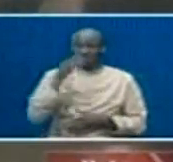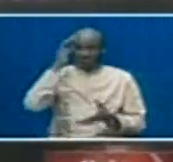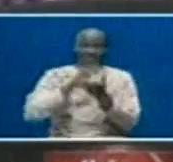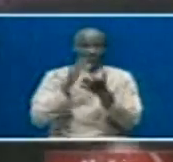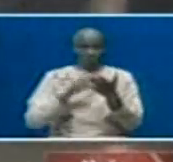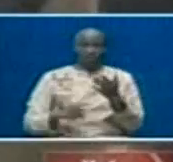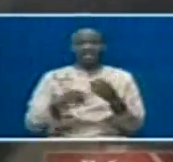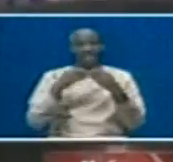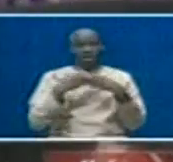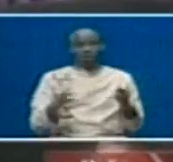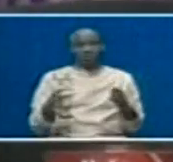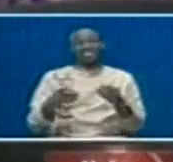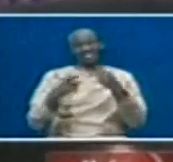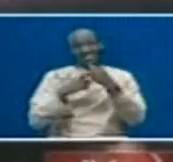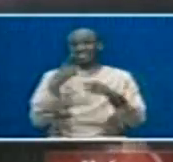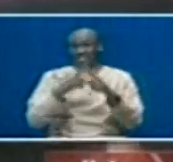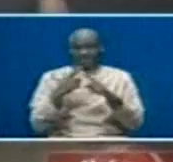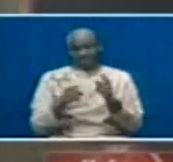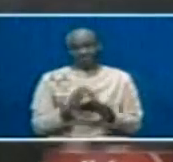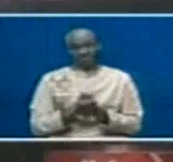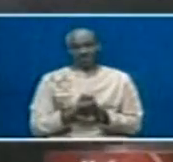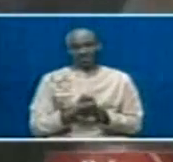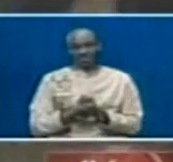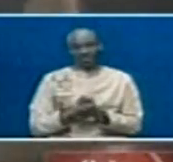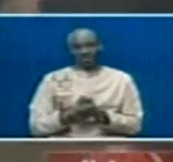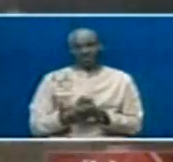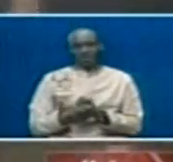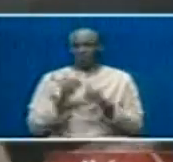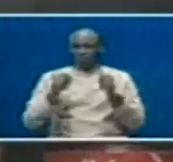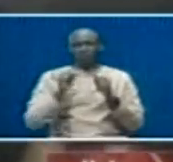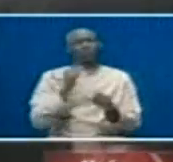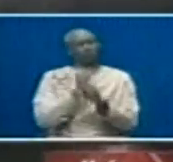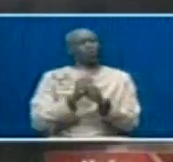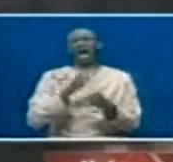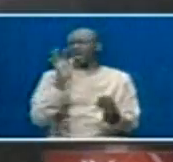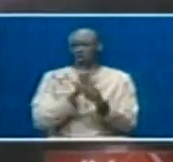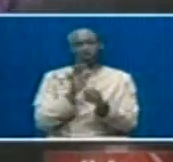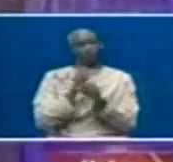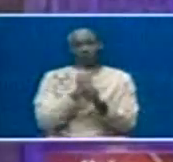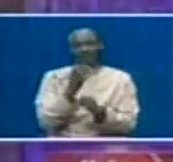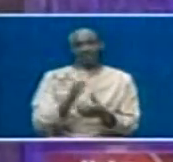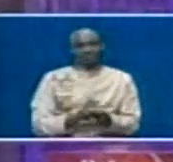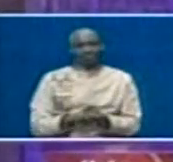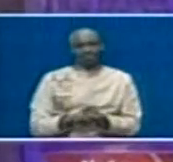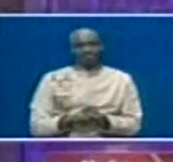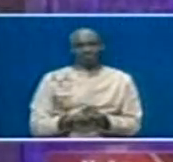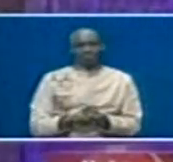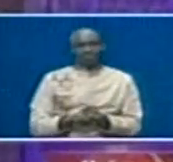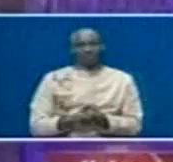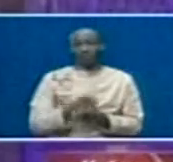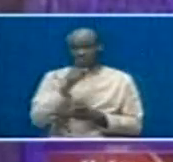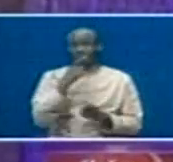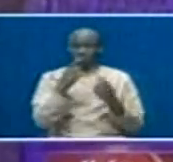lost 6 years, which he could have done much, much more with his life. You also talk about a very poignant